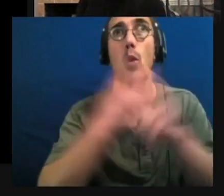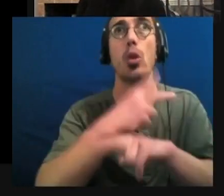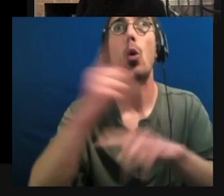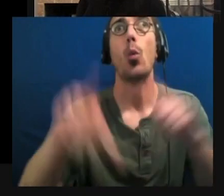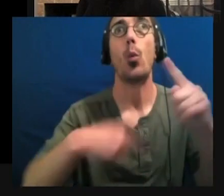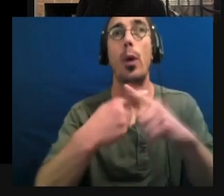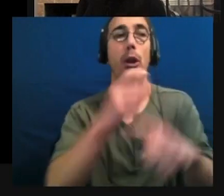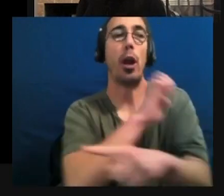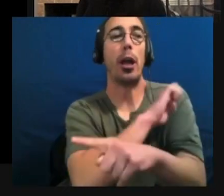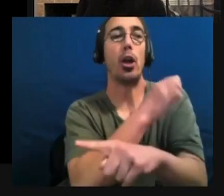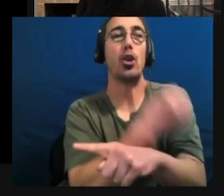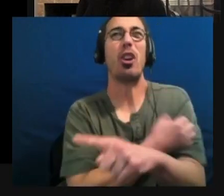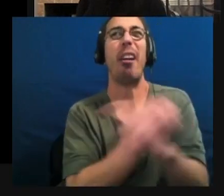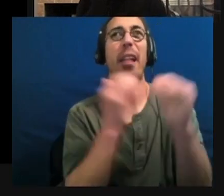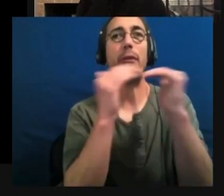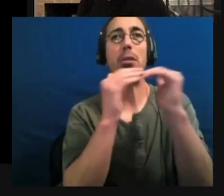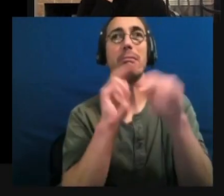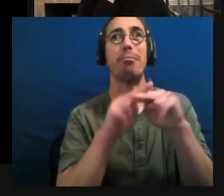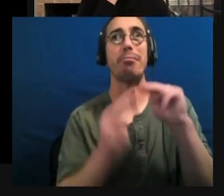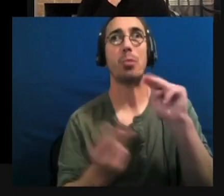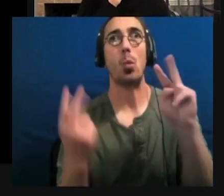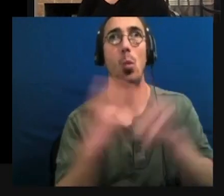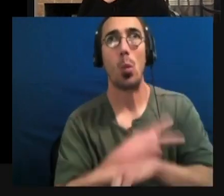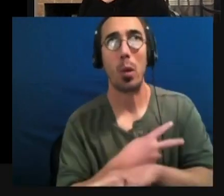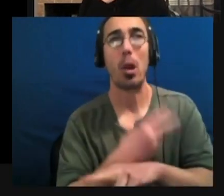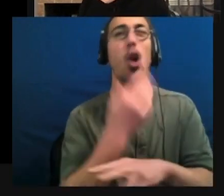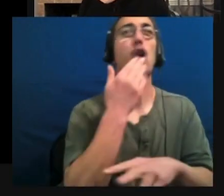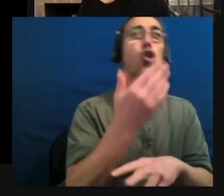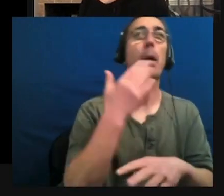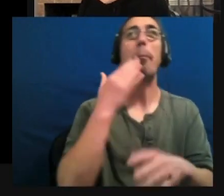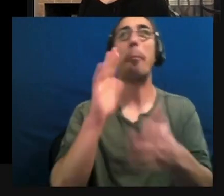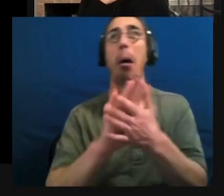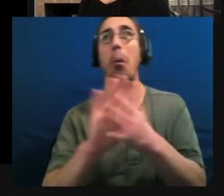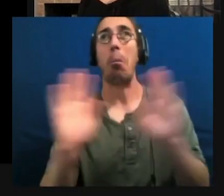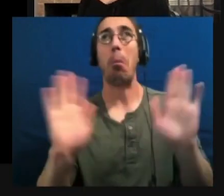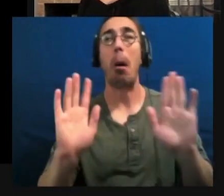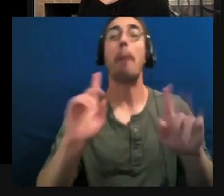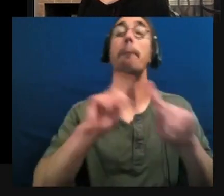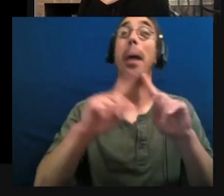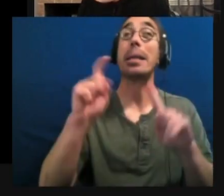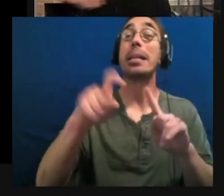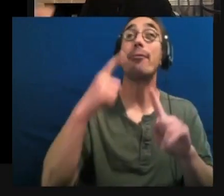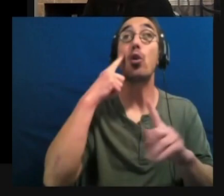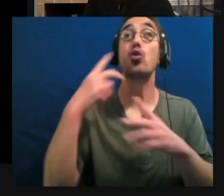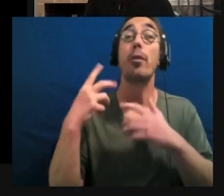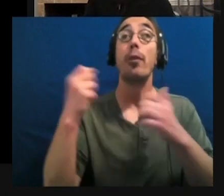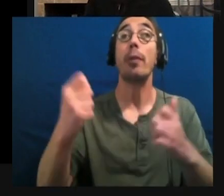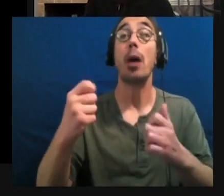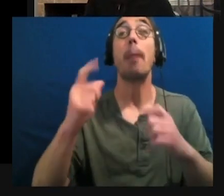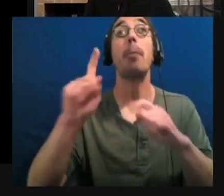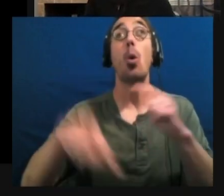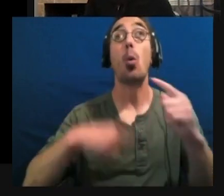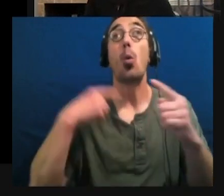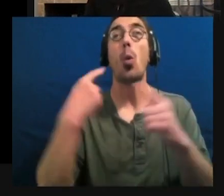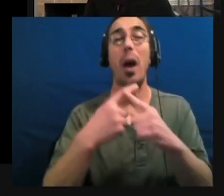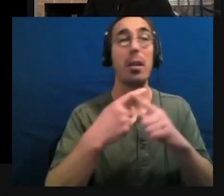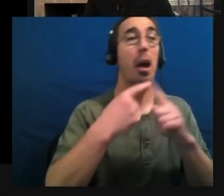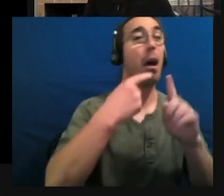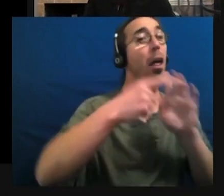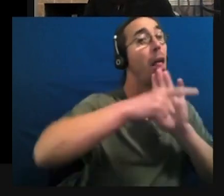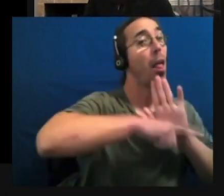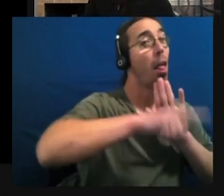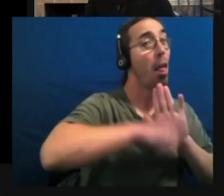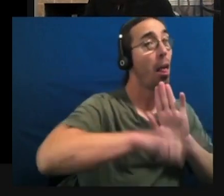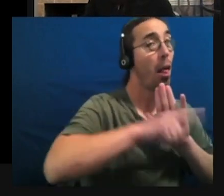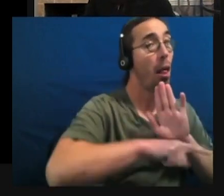I don't find it good or bad, just necessary for survival. But once you're at a point where the cons of living outweigh death, you get